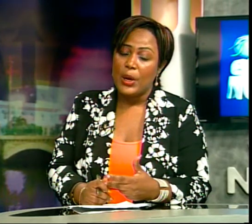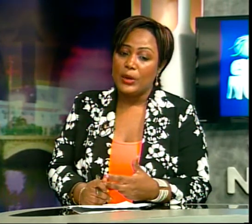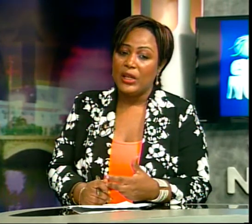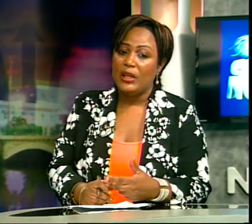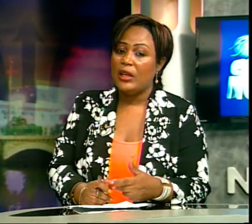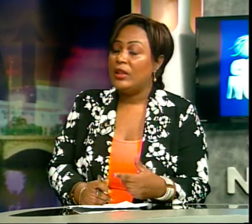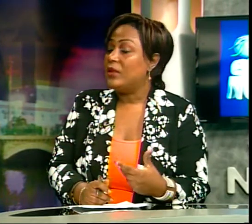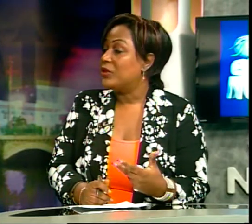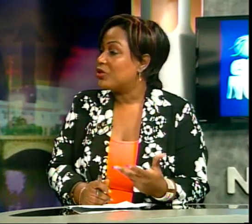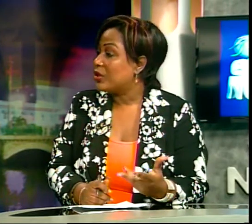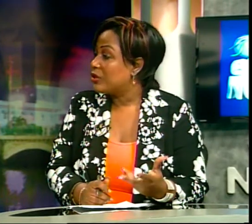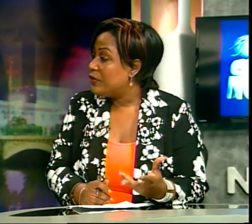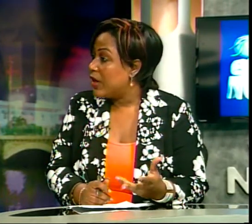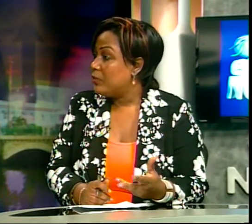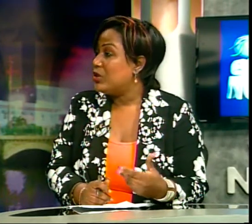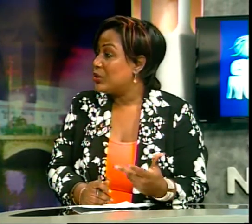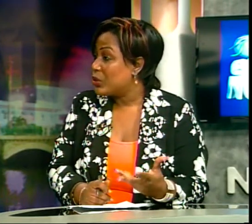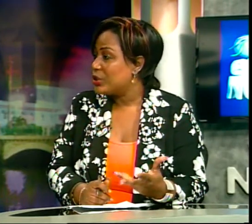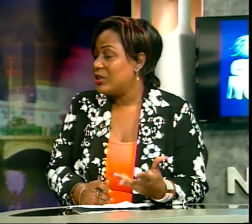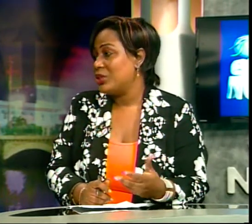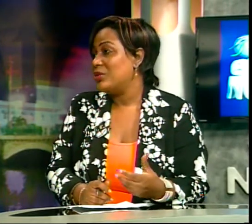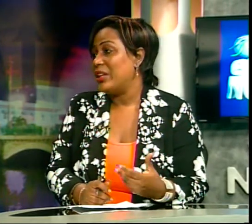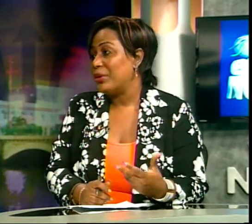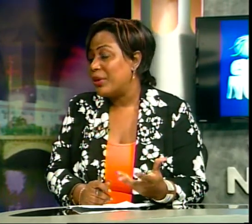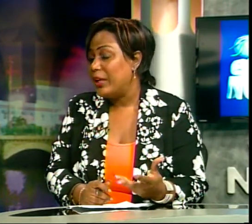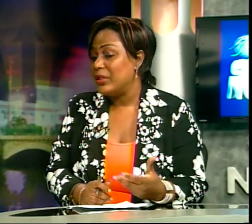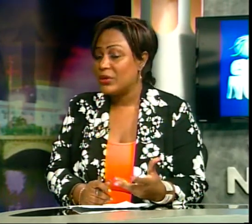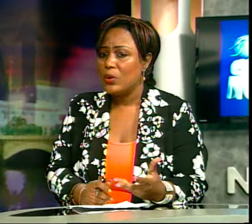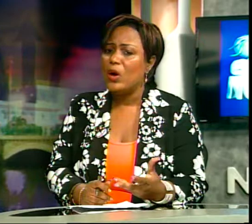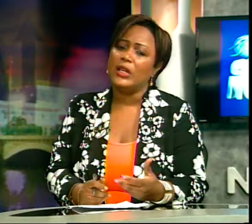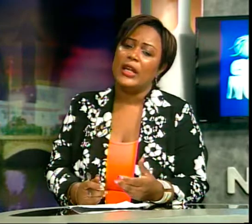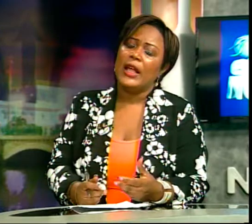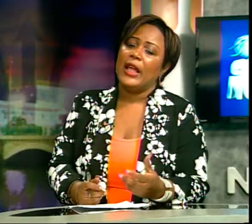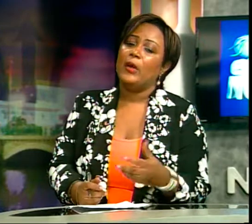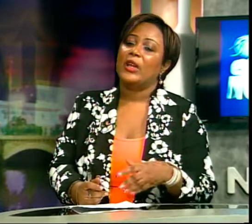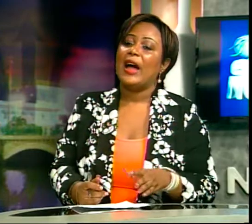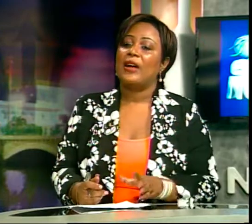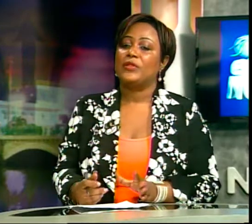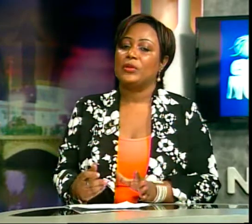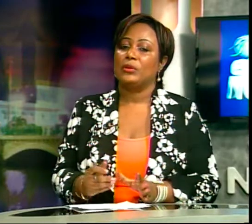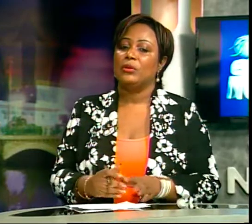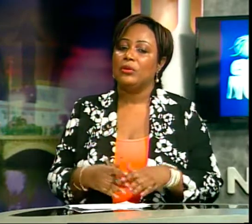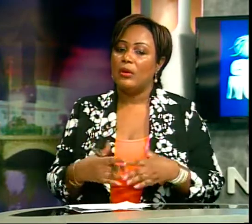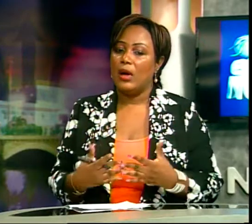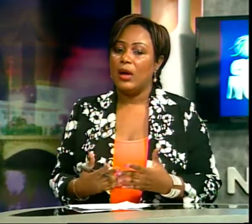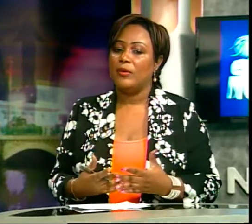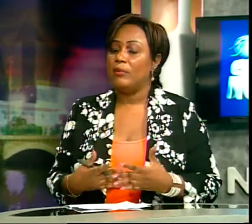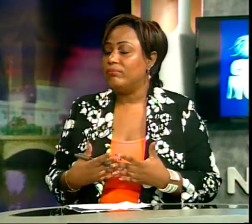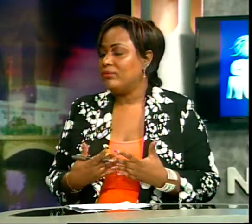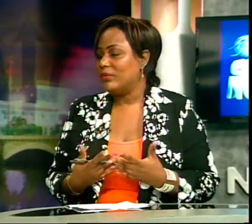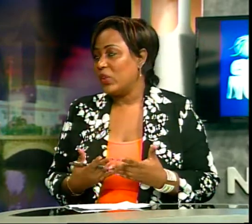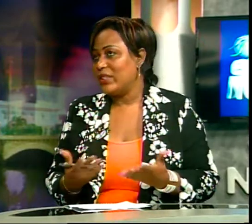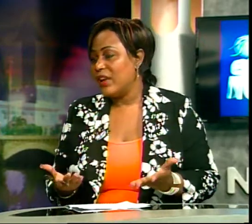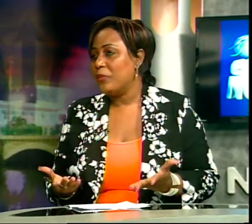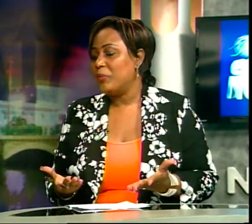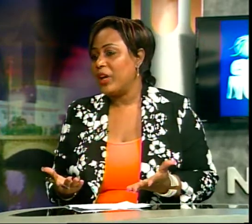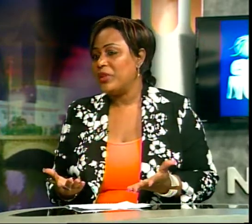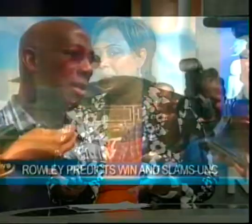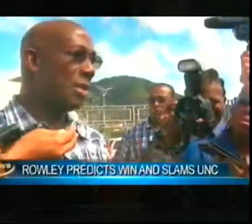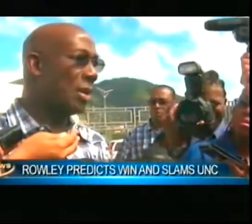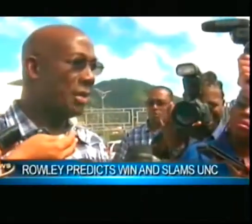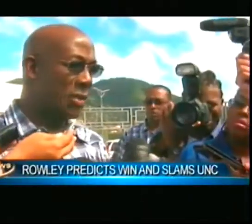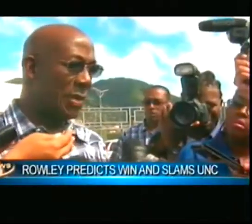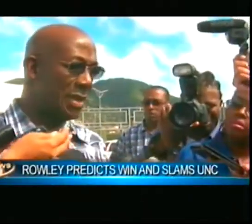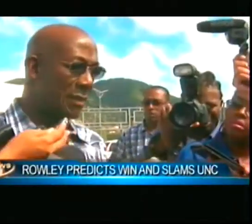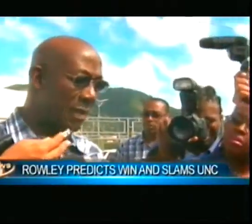Trinidad's economy, the infrastructural development, the social issues like crime and so on. He would have to well, he's never been prime